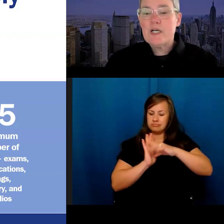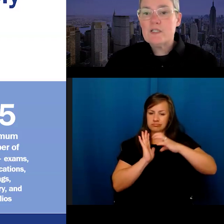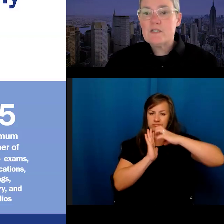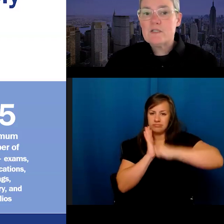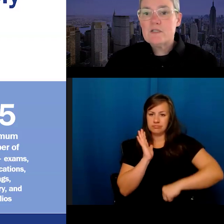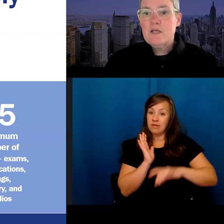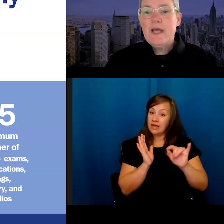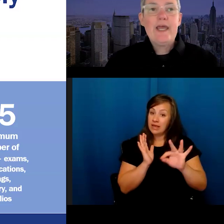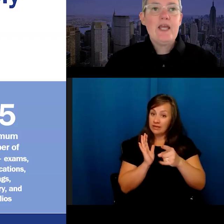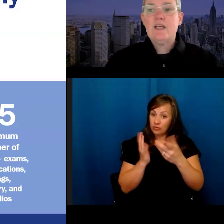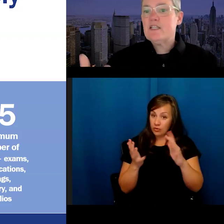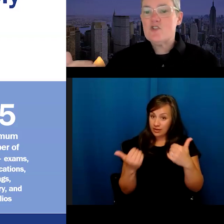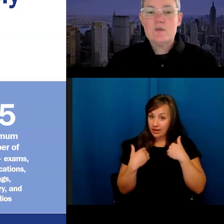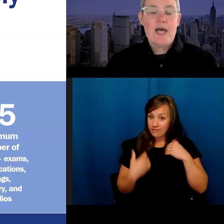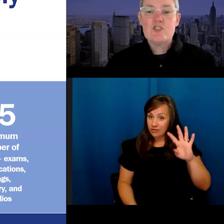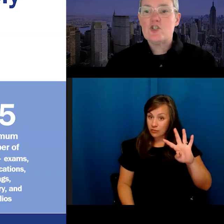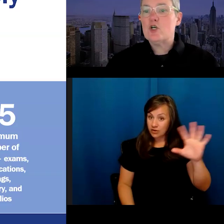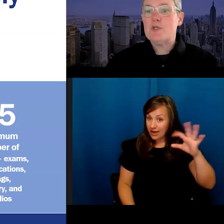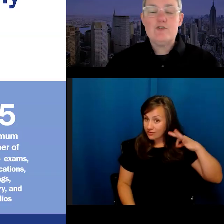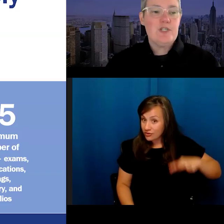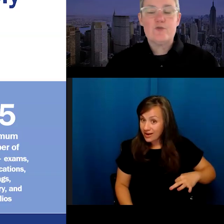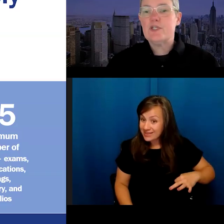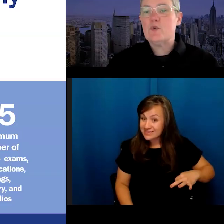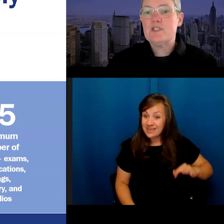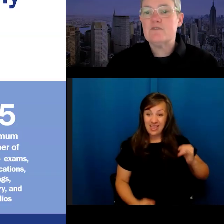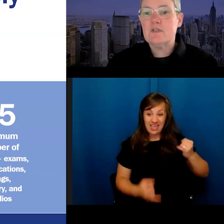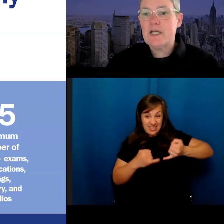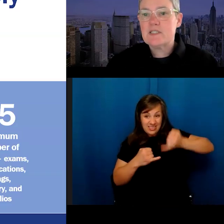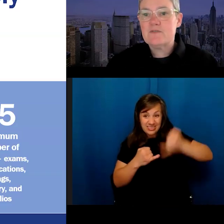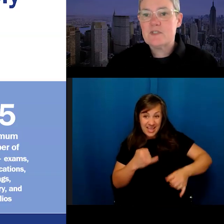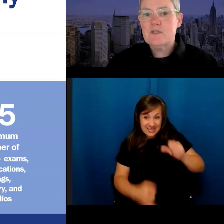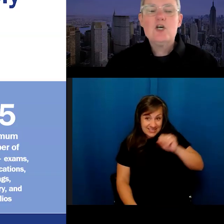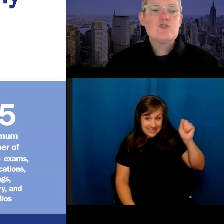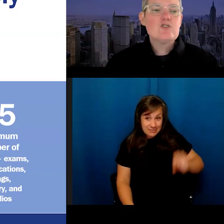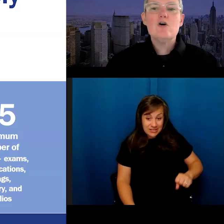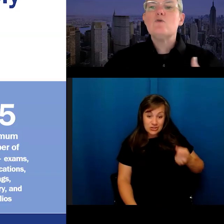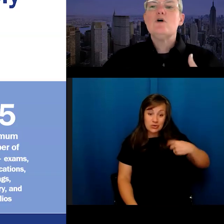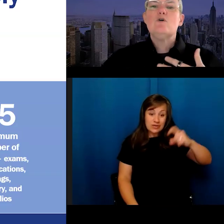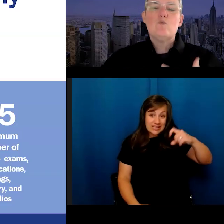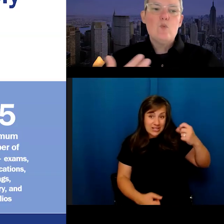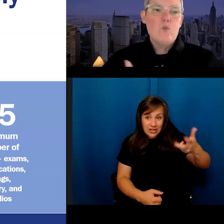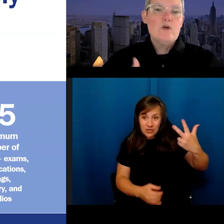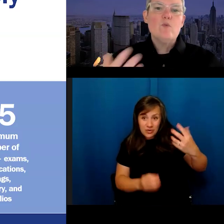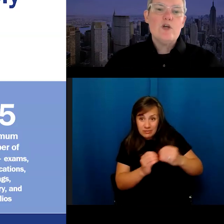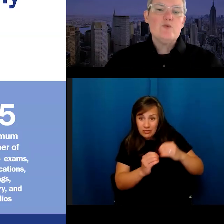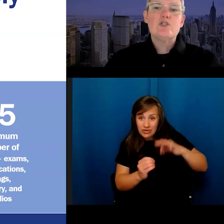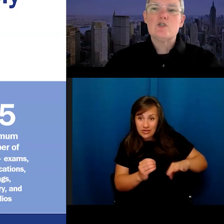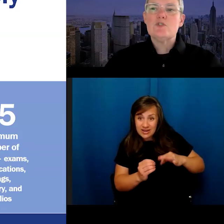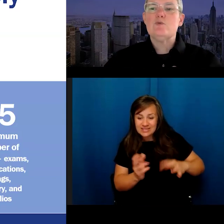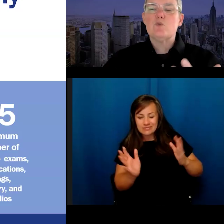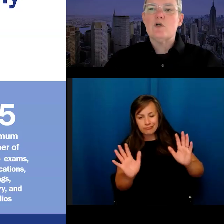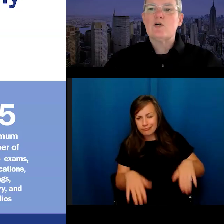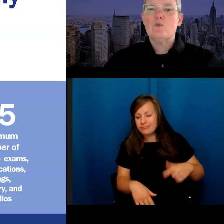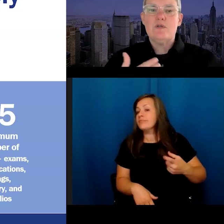CPL credits and it's your last term and you need 3 credits of electives. So what you